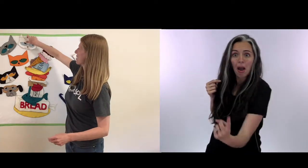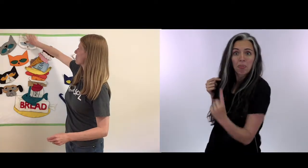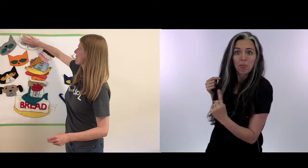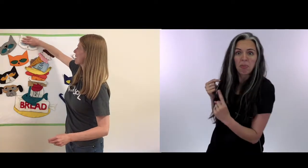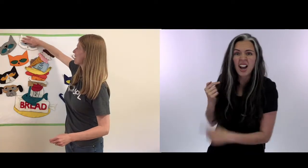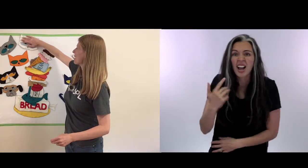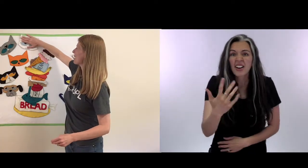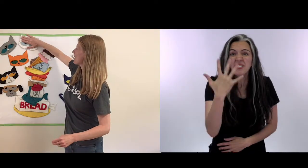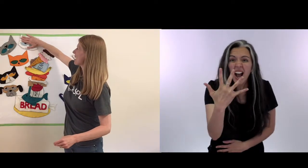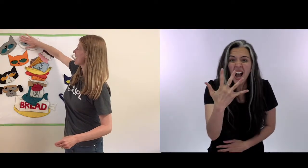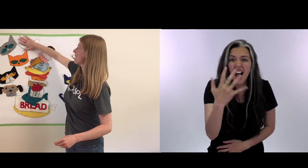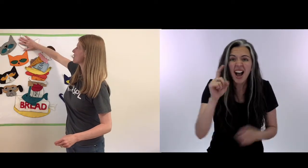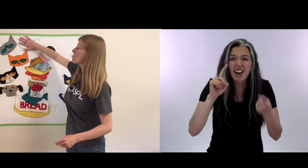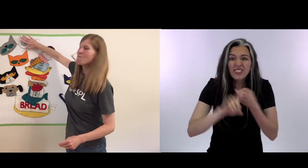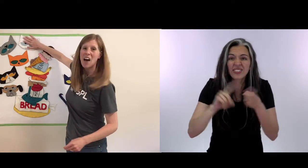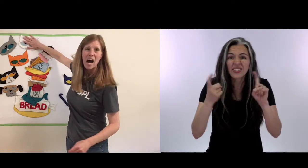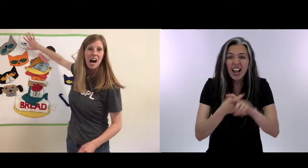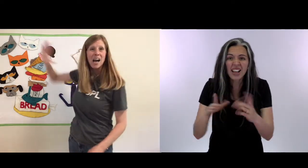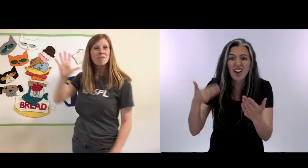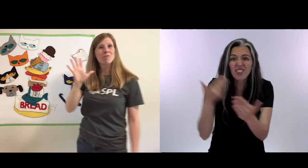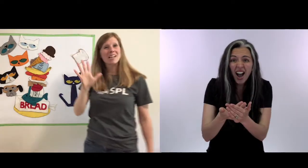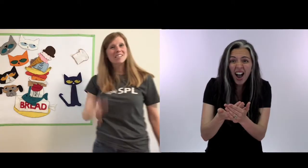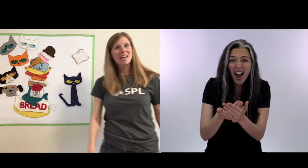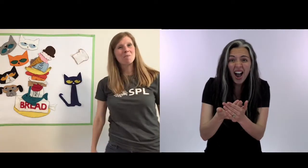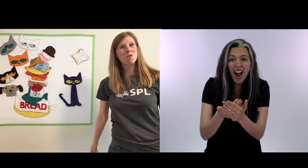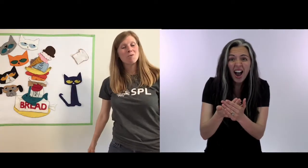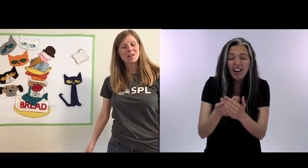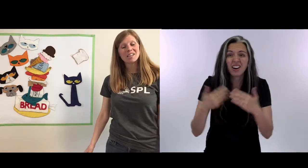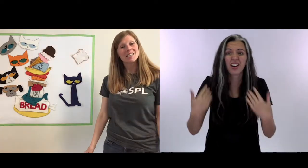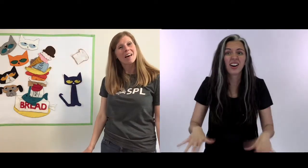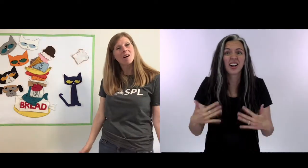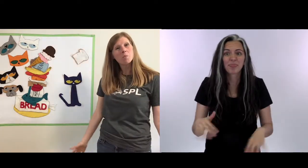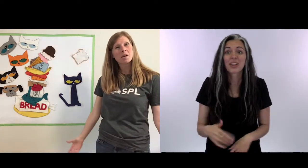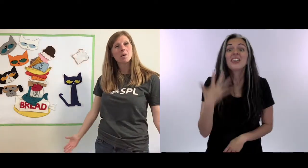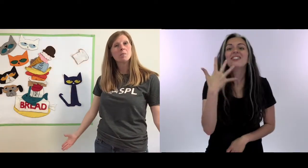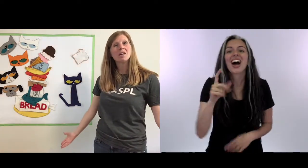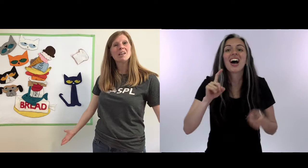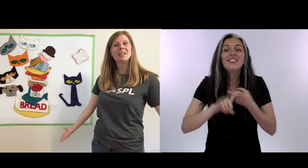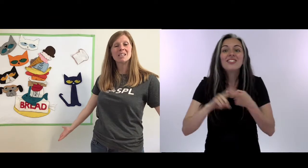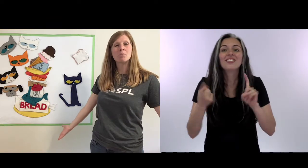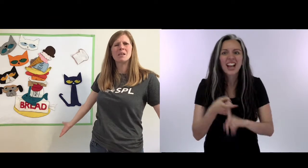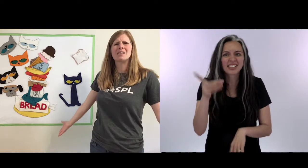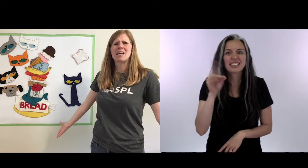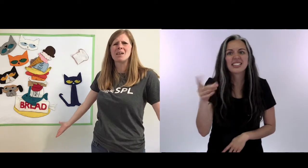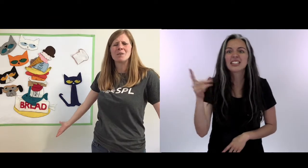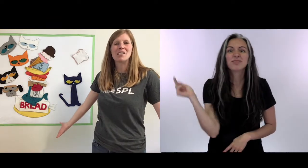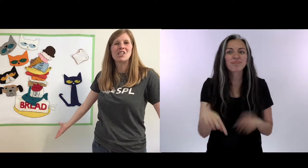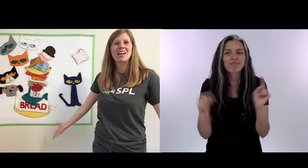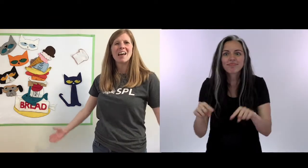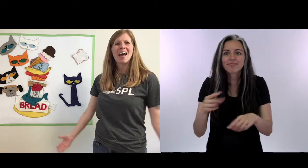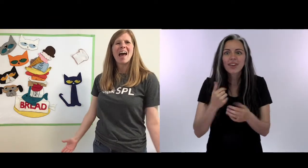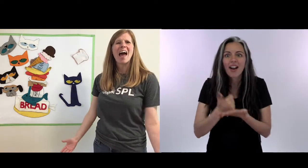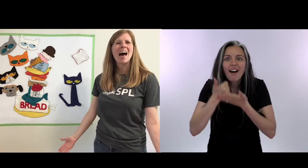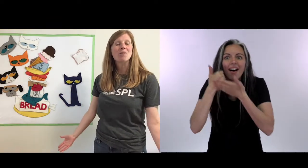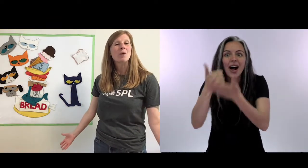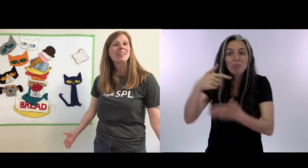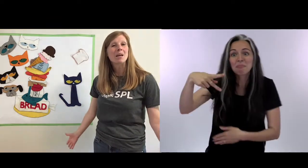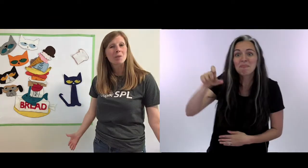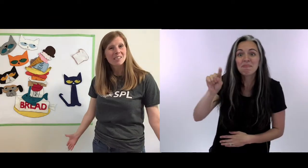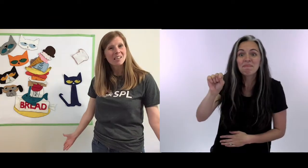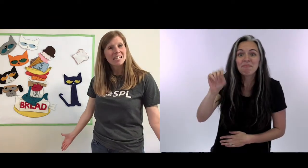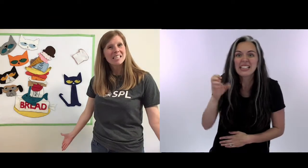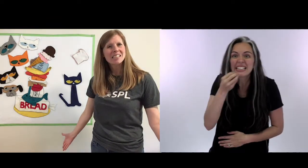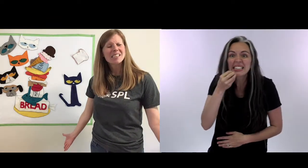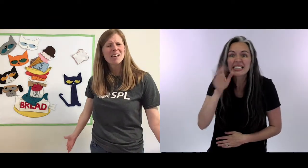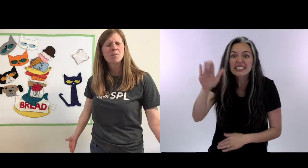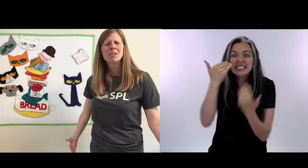5. His 5 friends came over to help him eat his big sandwich. And when they